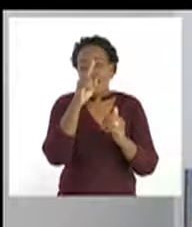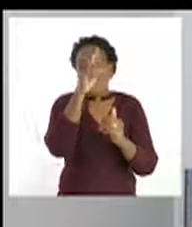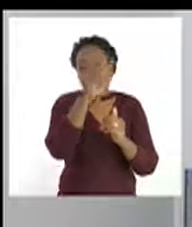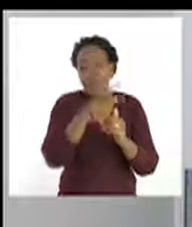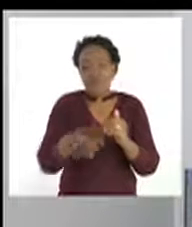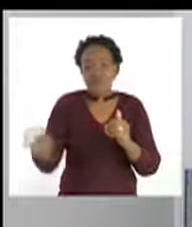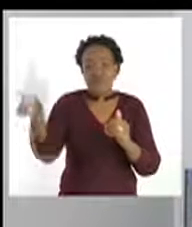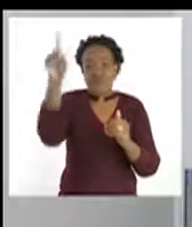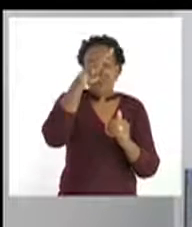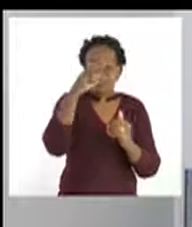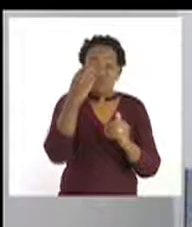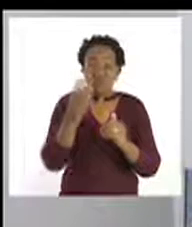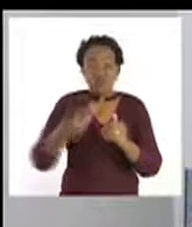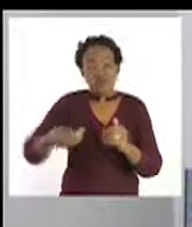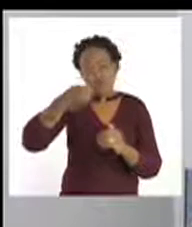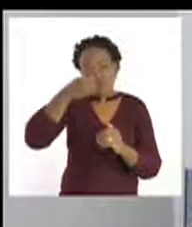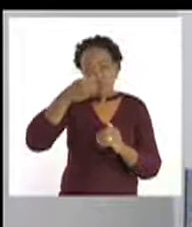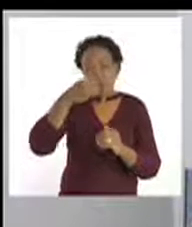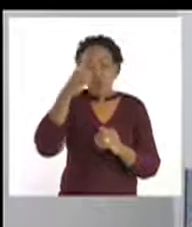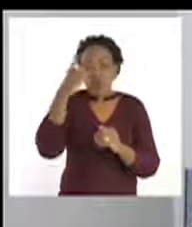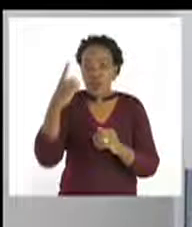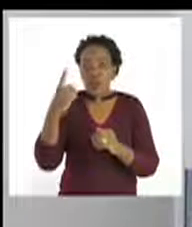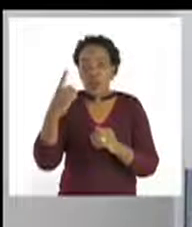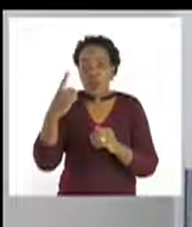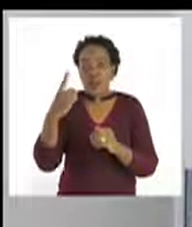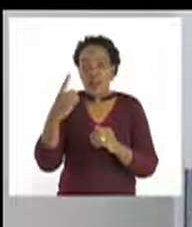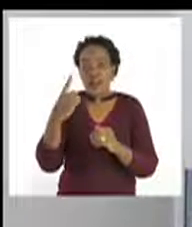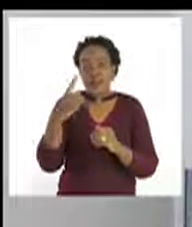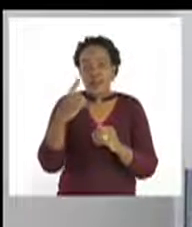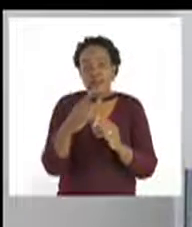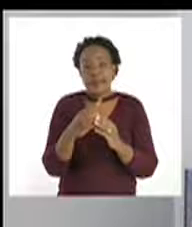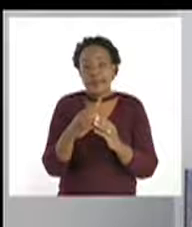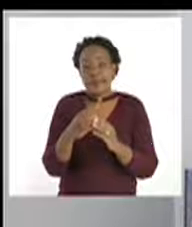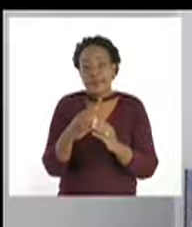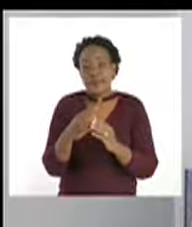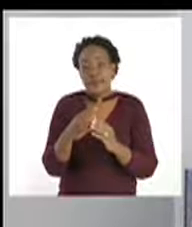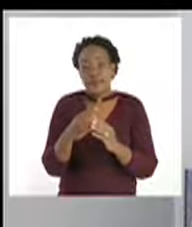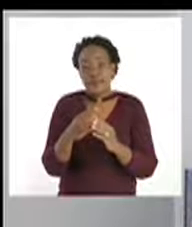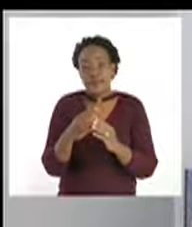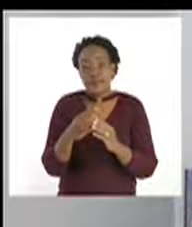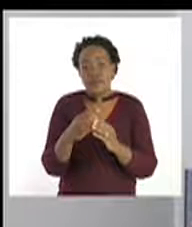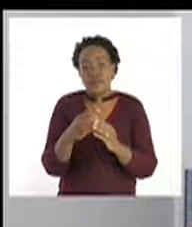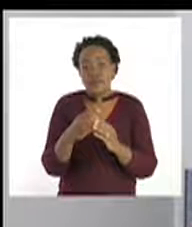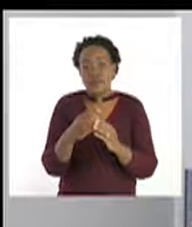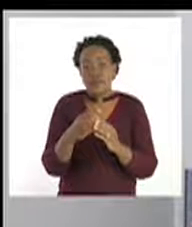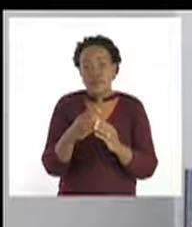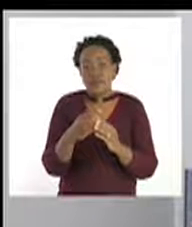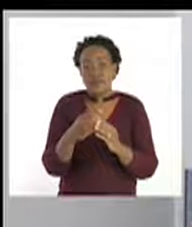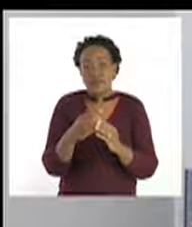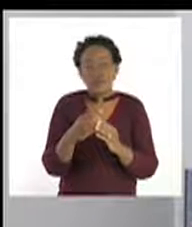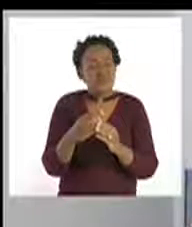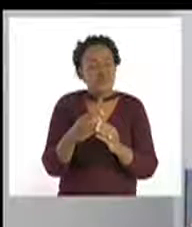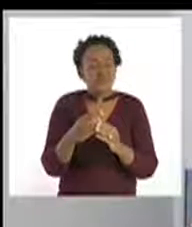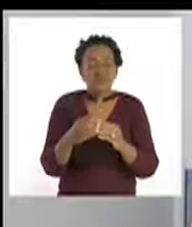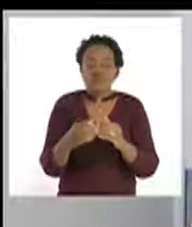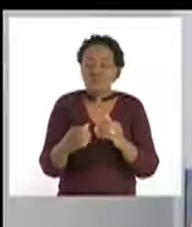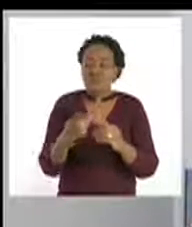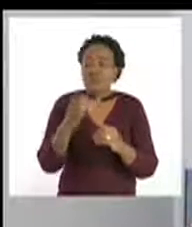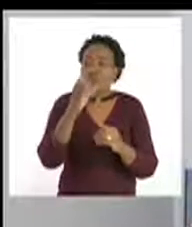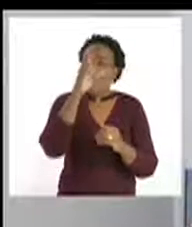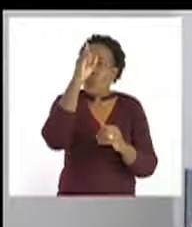the 1, 2, 3, 4. We don't say 1 over 3. We